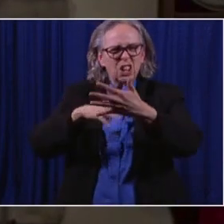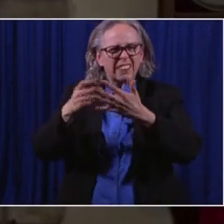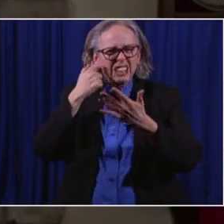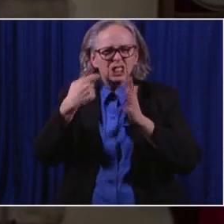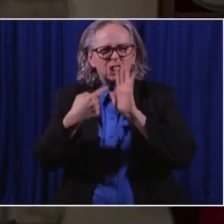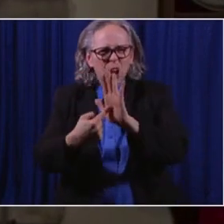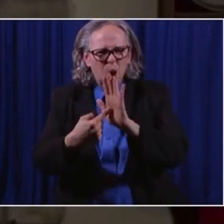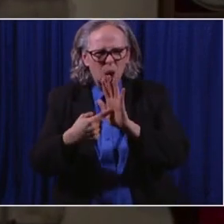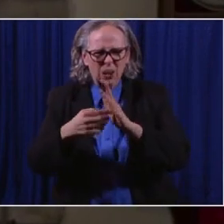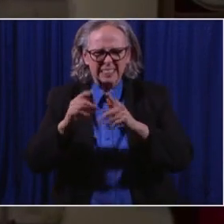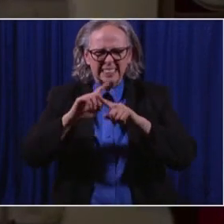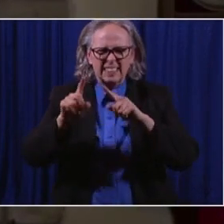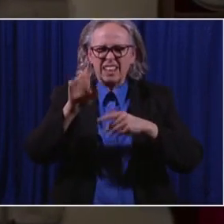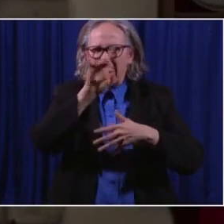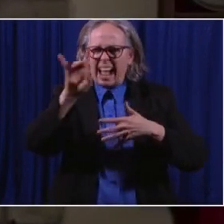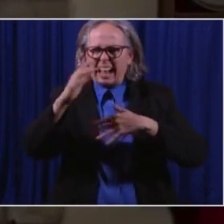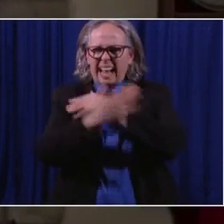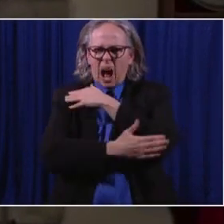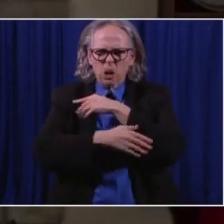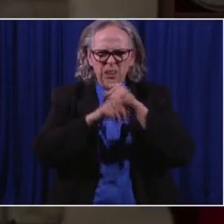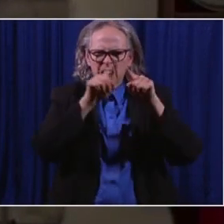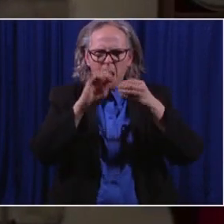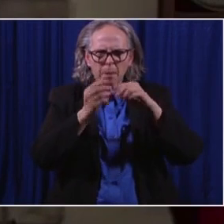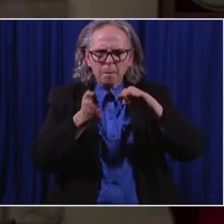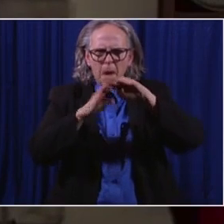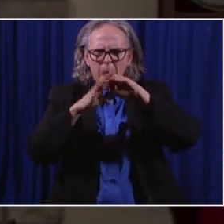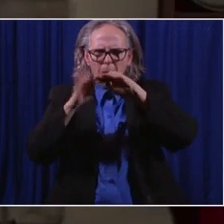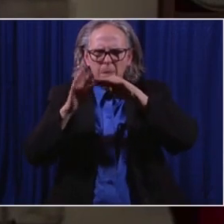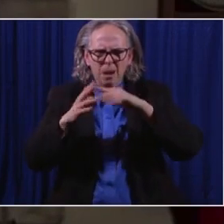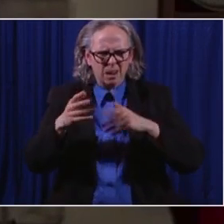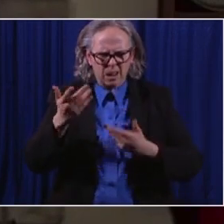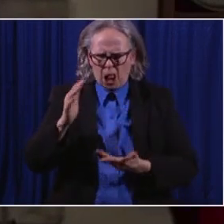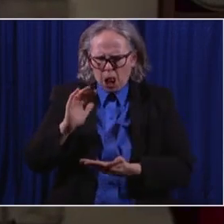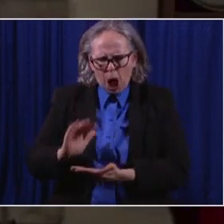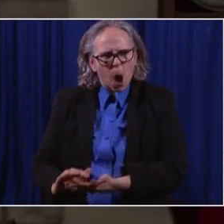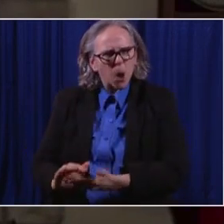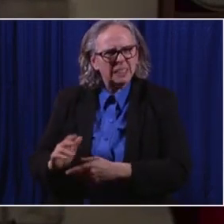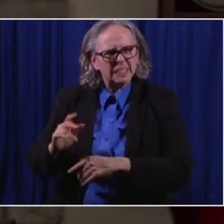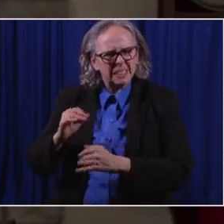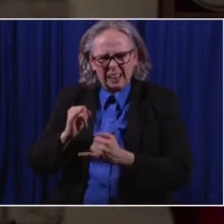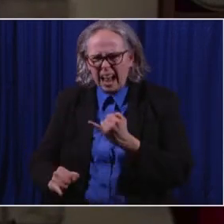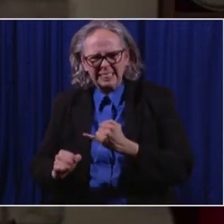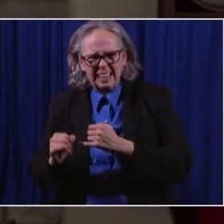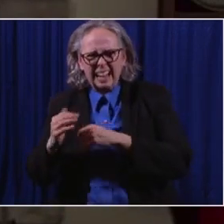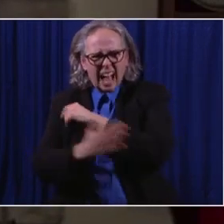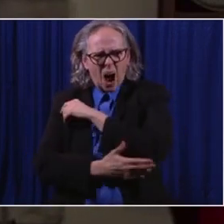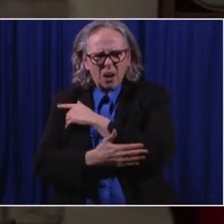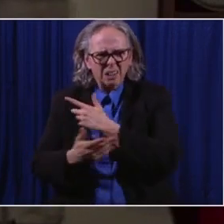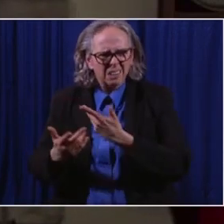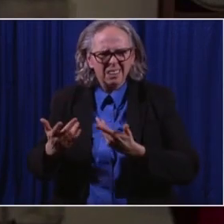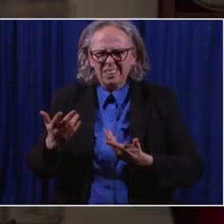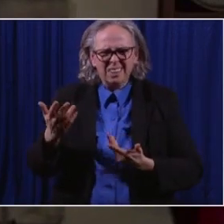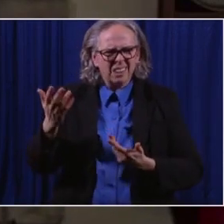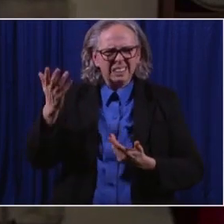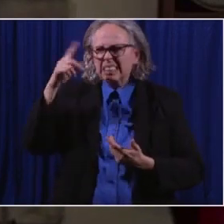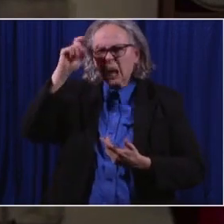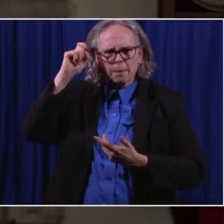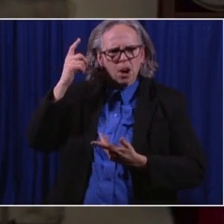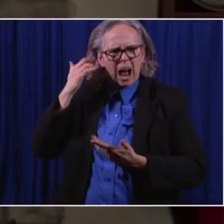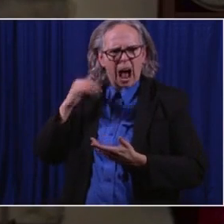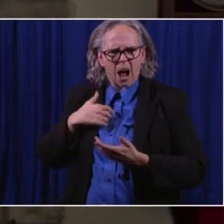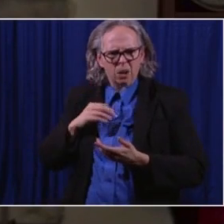the lowest county is now at something that we would have just shuddered at in June or